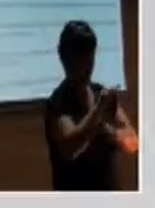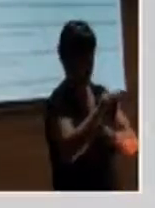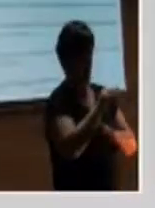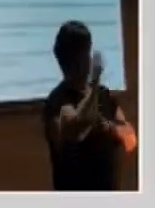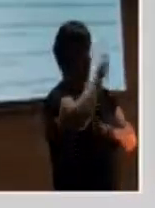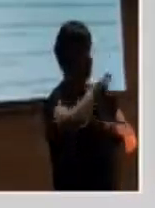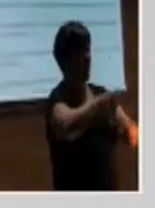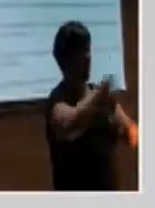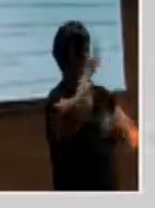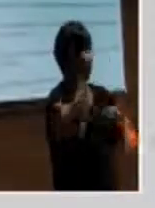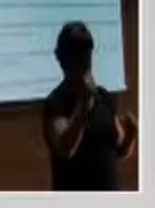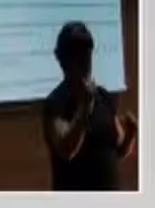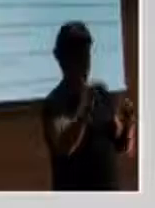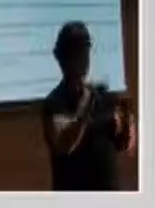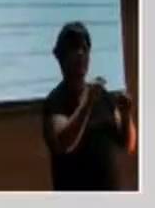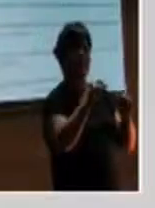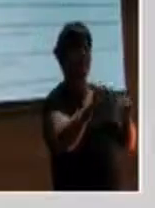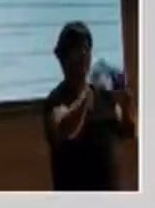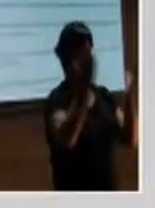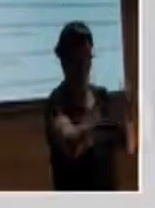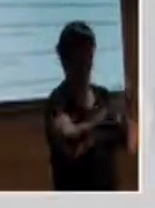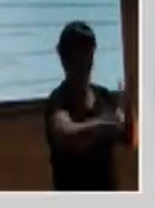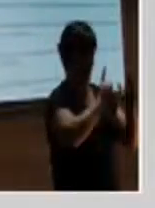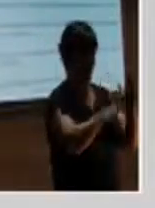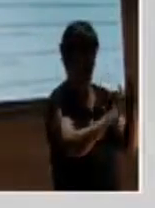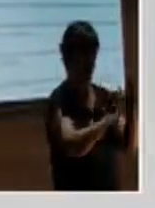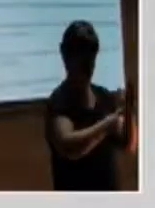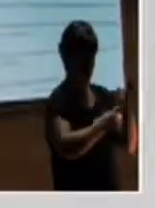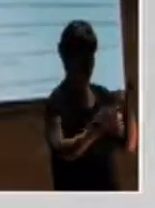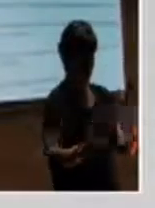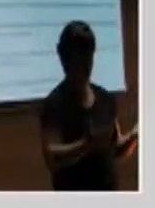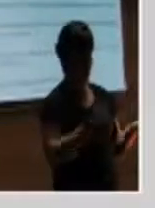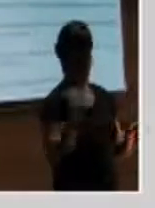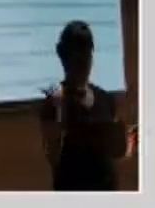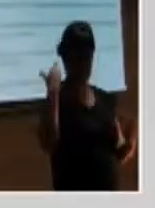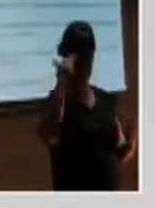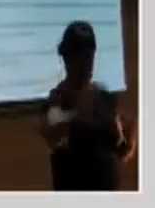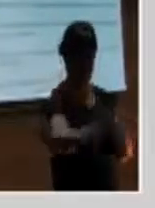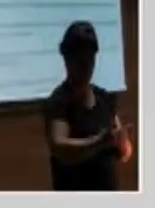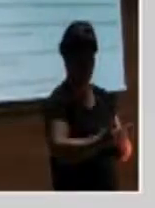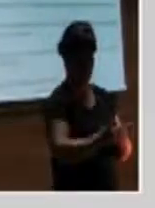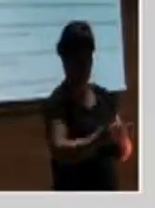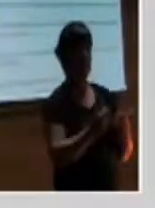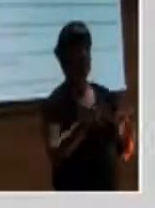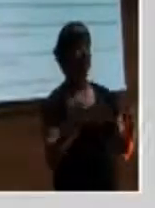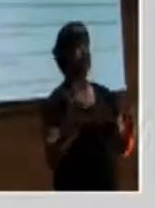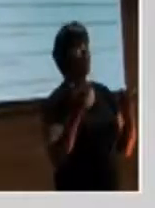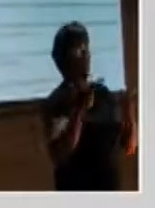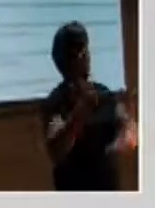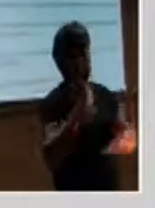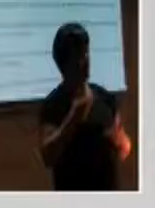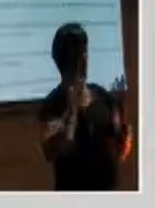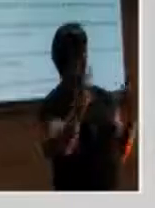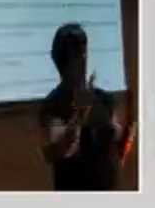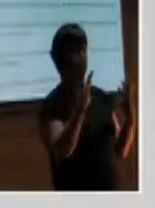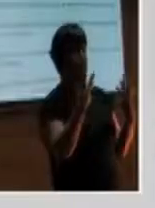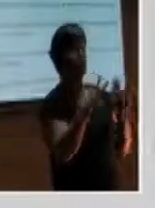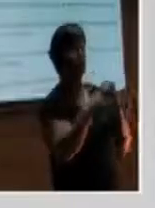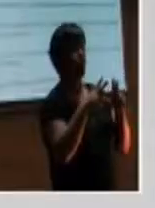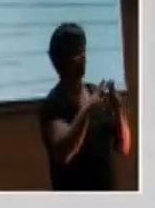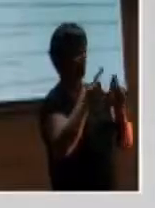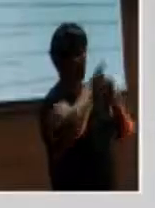Until now, with the help of our 8 international partners, we have trained more than 100,000